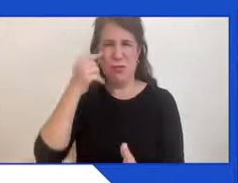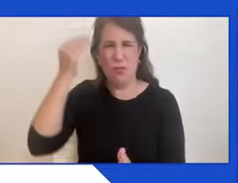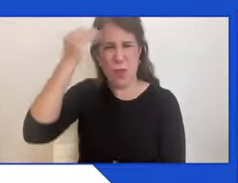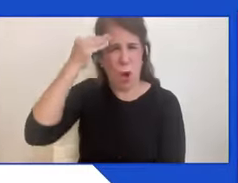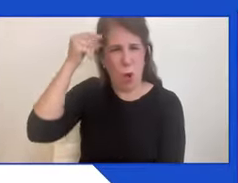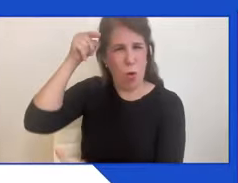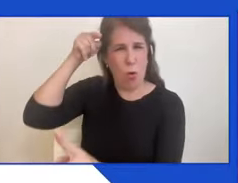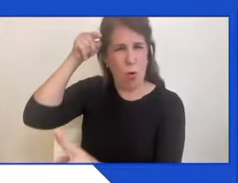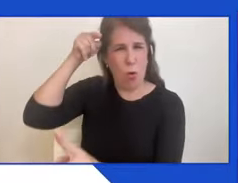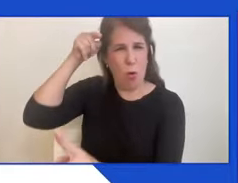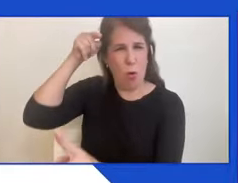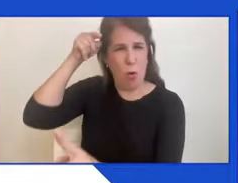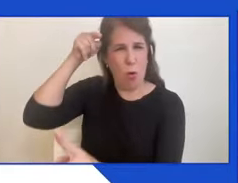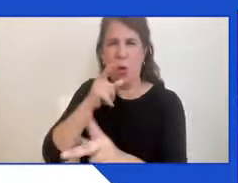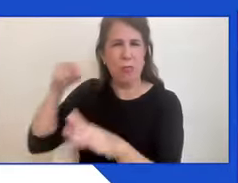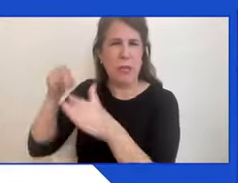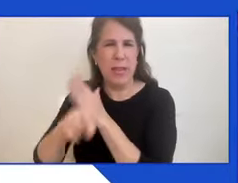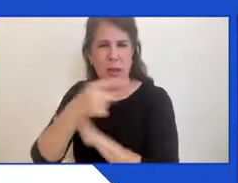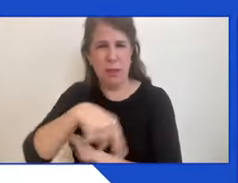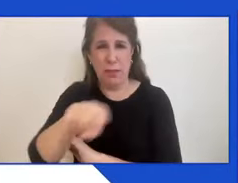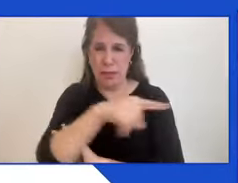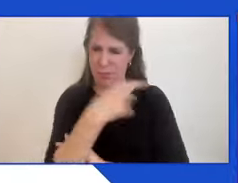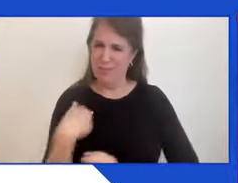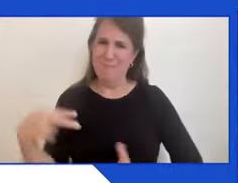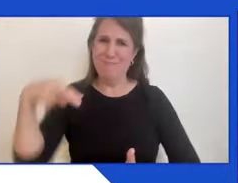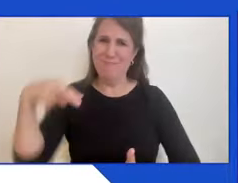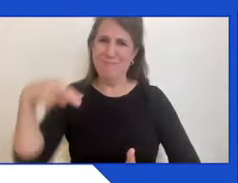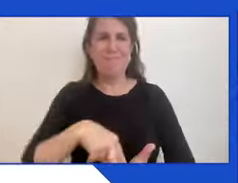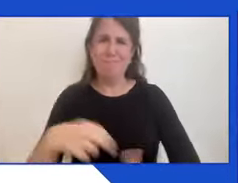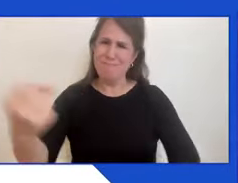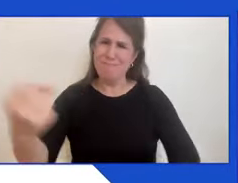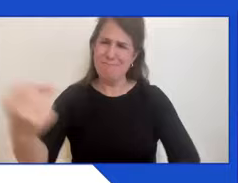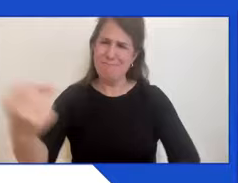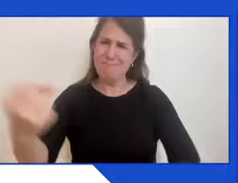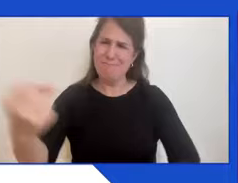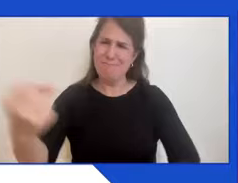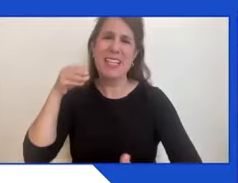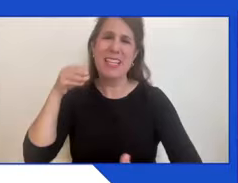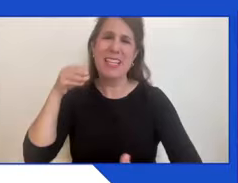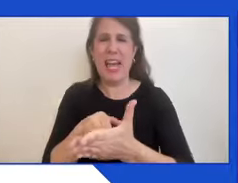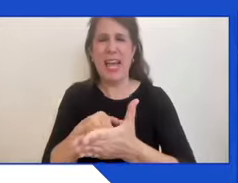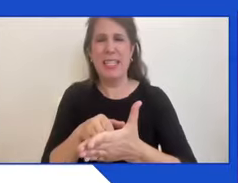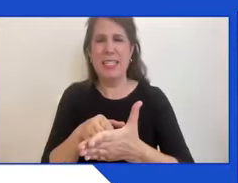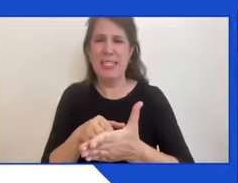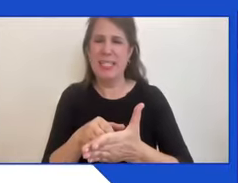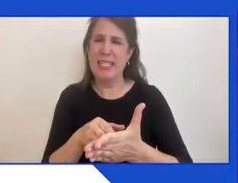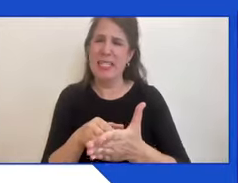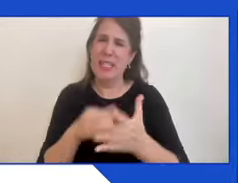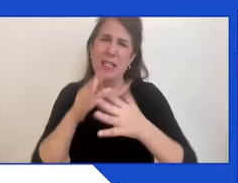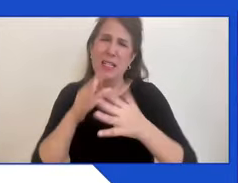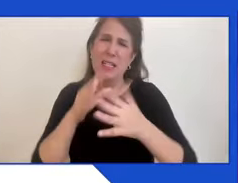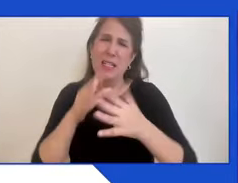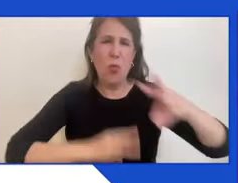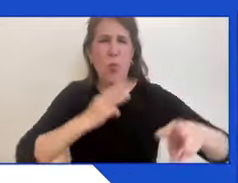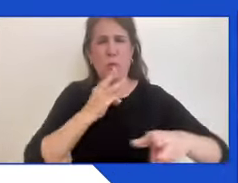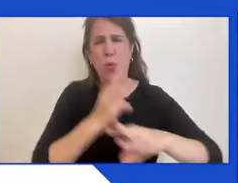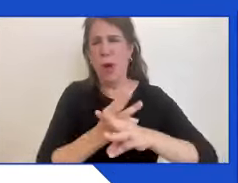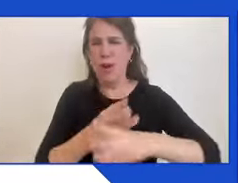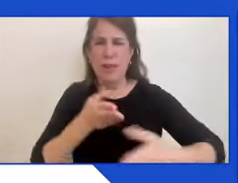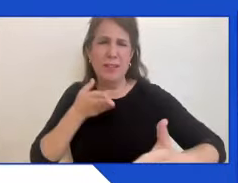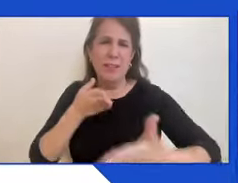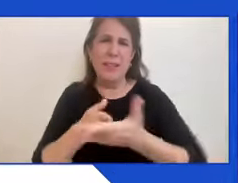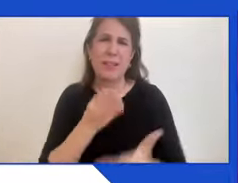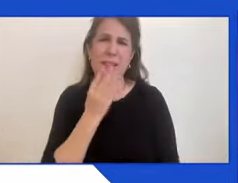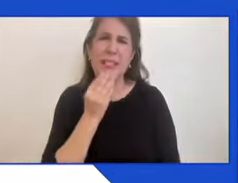firm against global anti-Semitism. We stand here firm in confrontation of